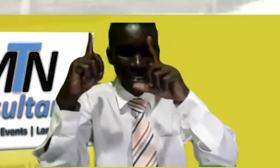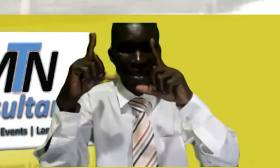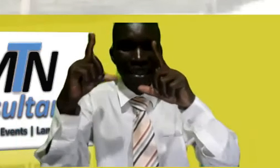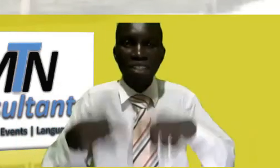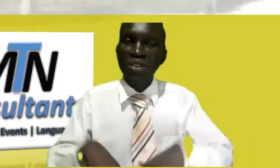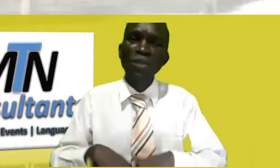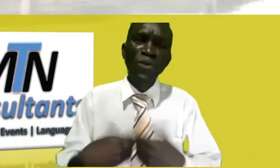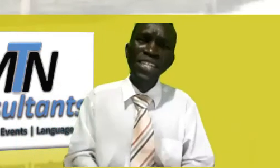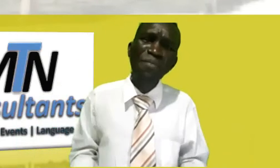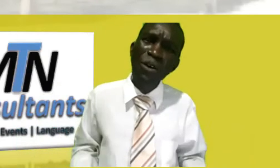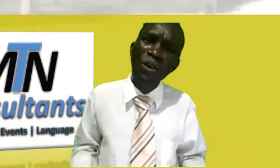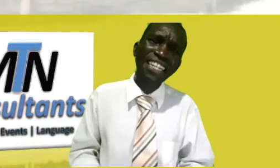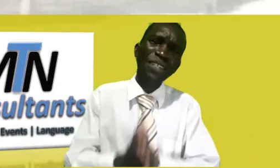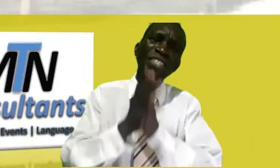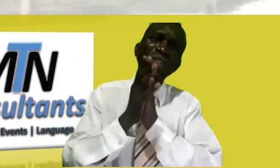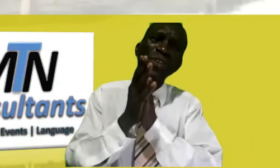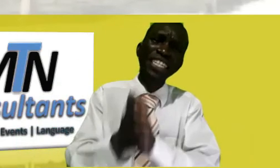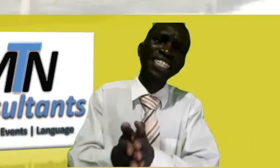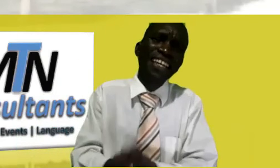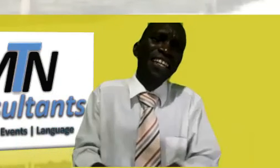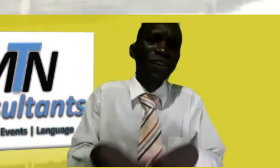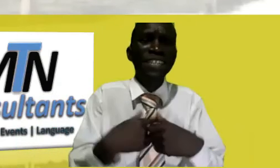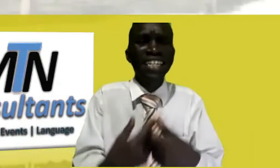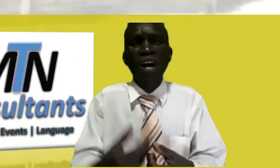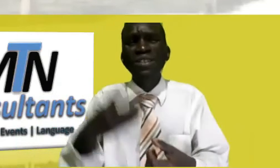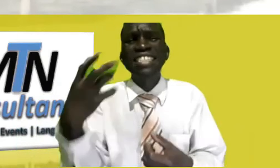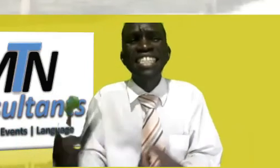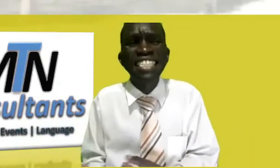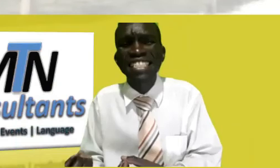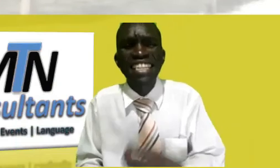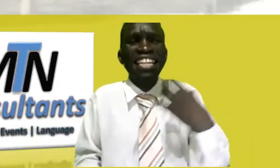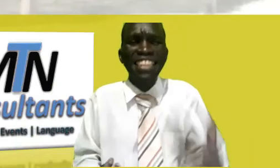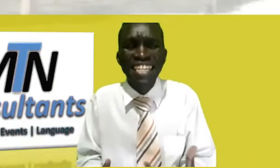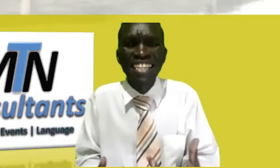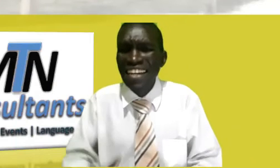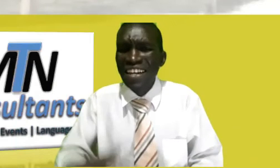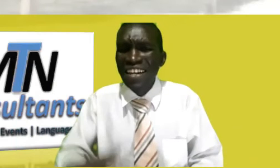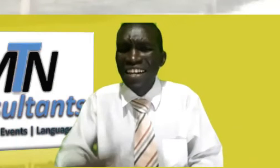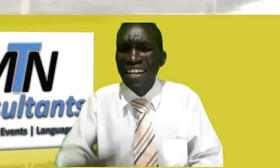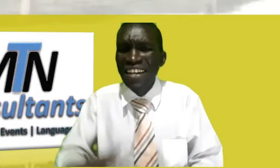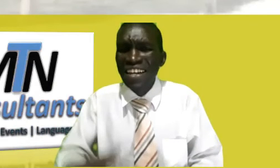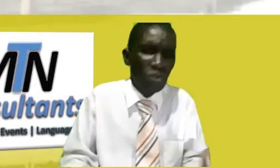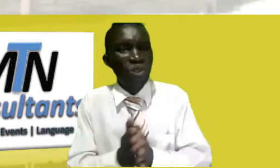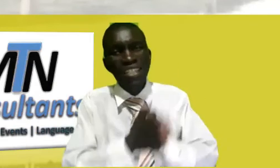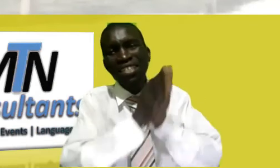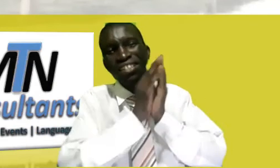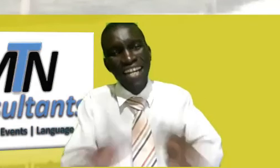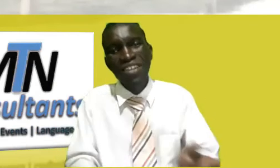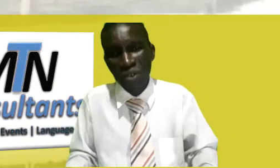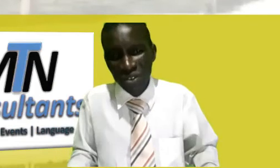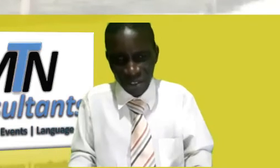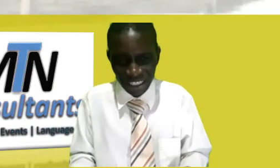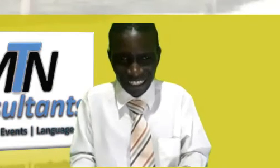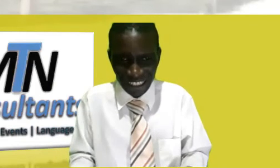catcher. The beauty about sign language is so easy. You have taken out is, the, what, you don't